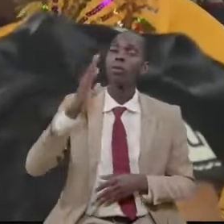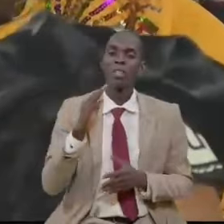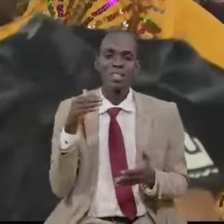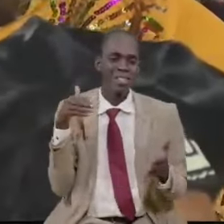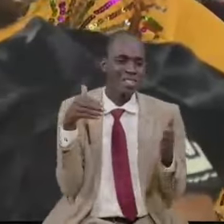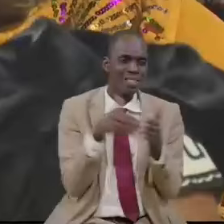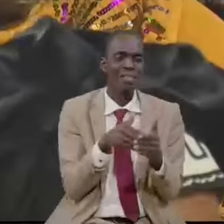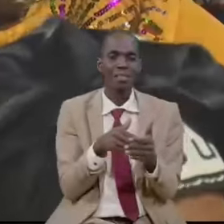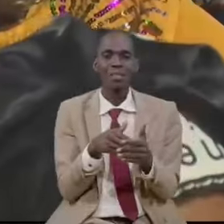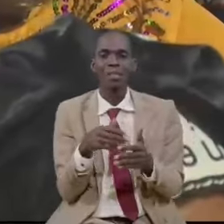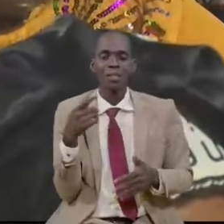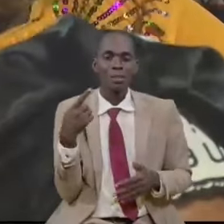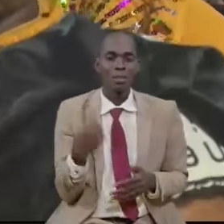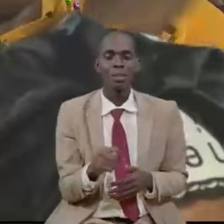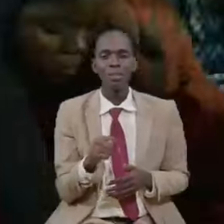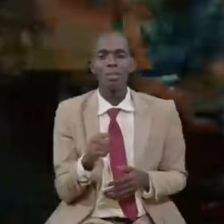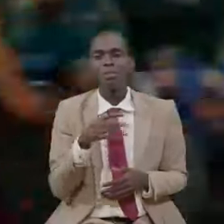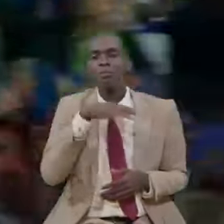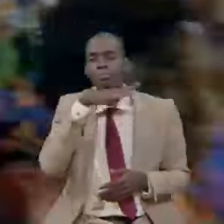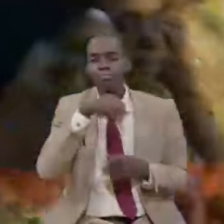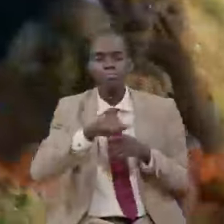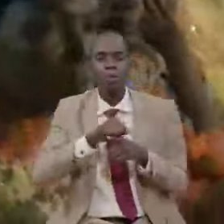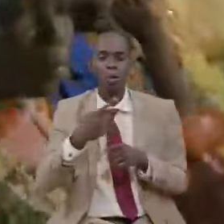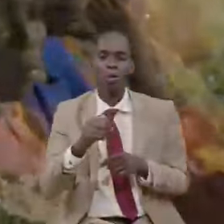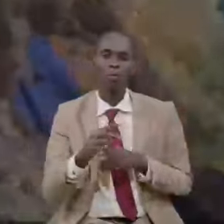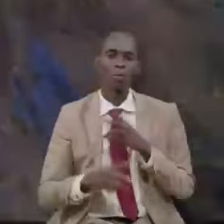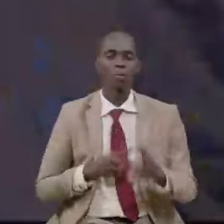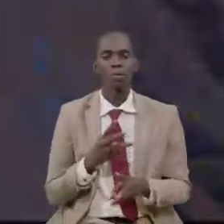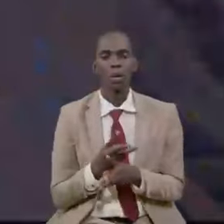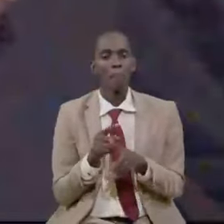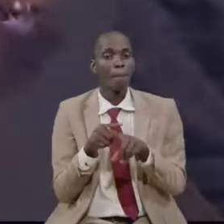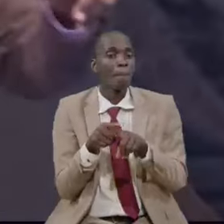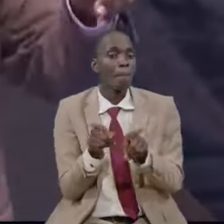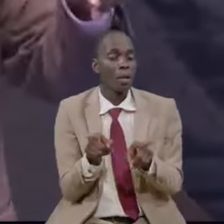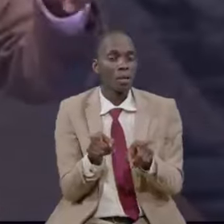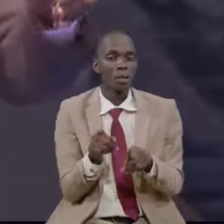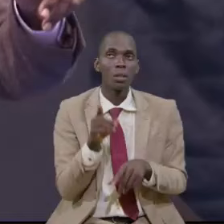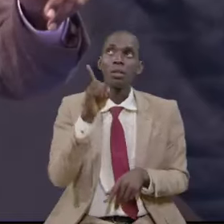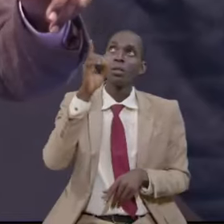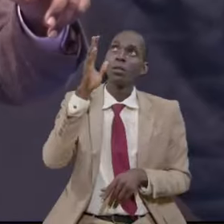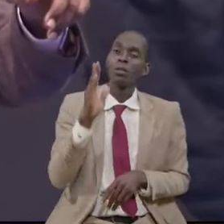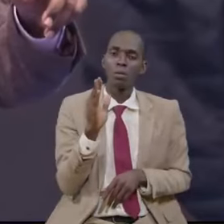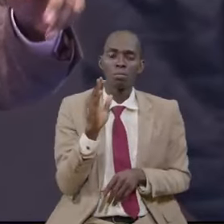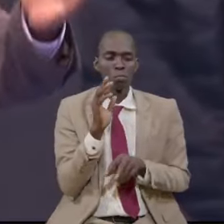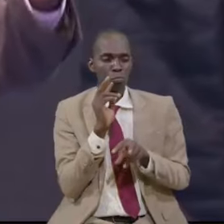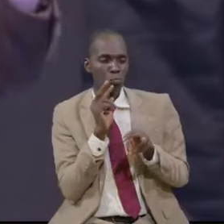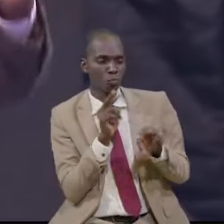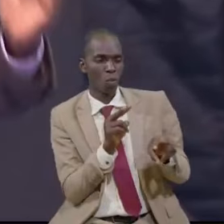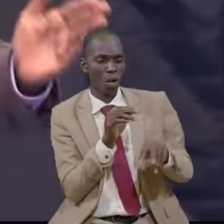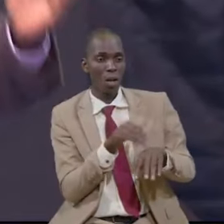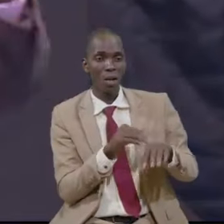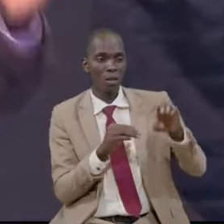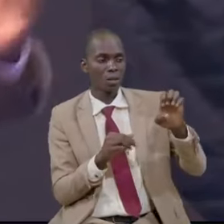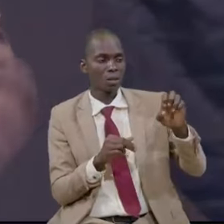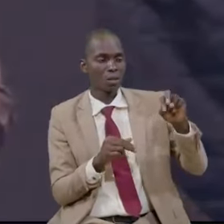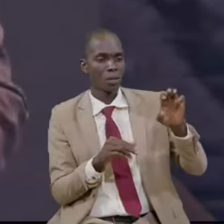the world. But God looked at Enoch as a